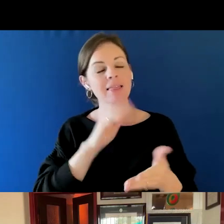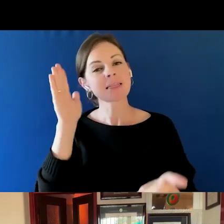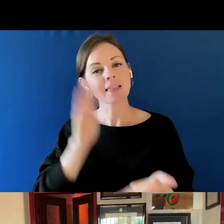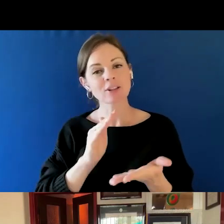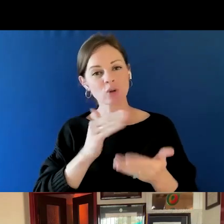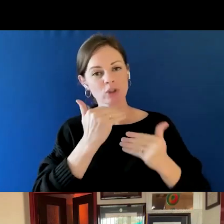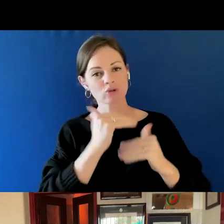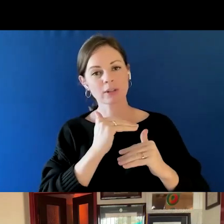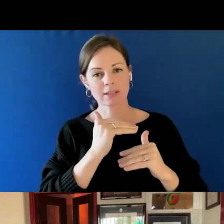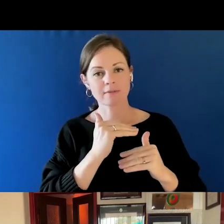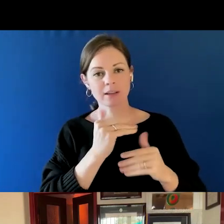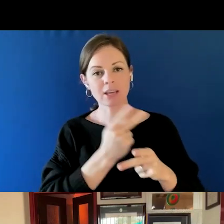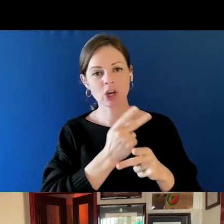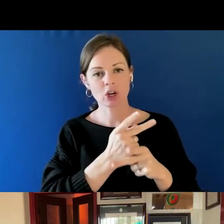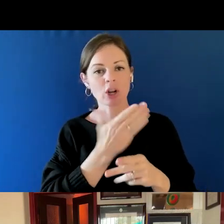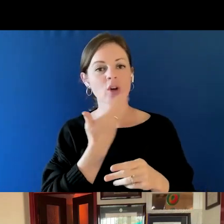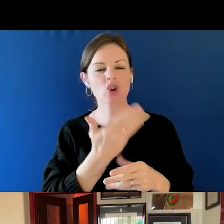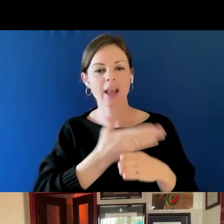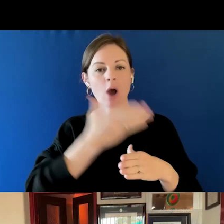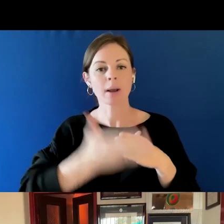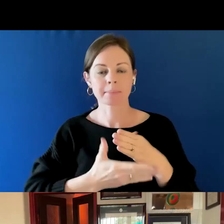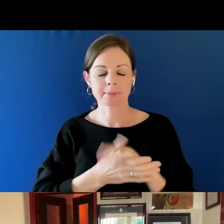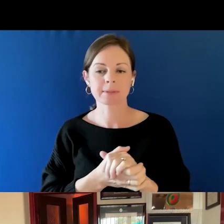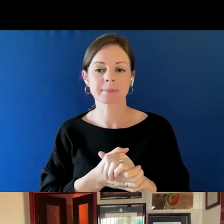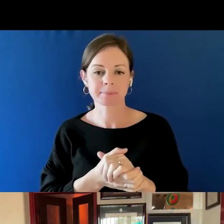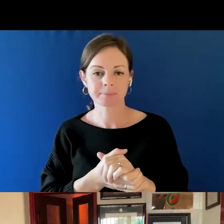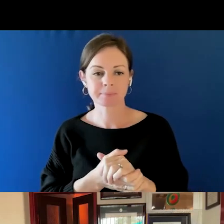pretty good outcomes. Next slide, and that's the end of mine.